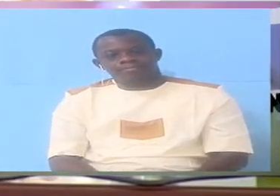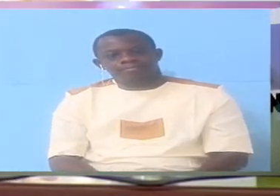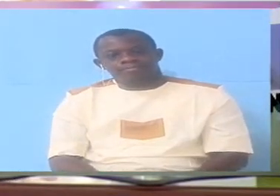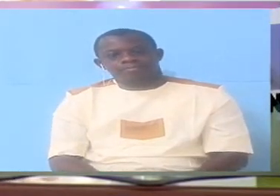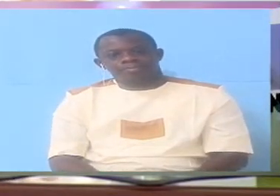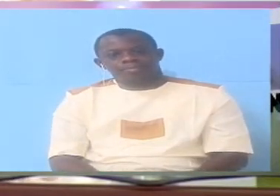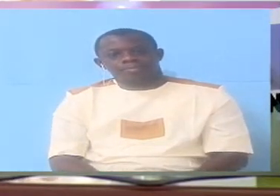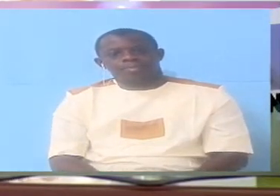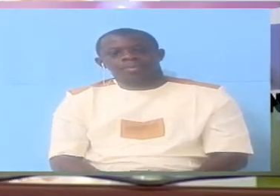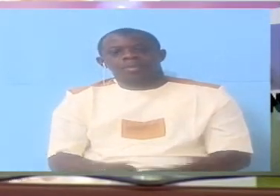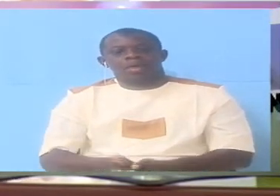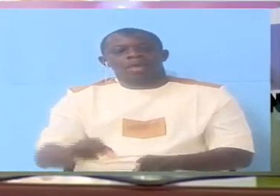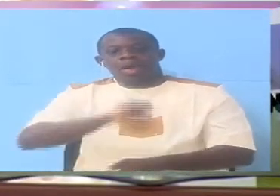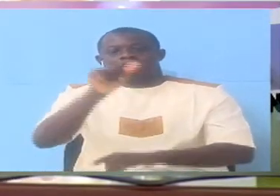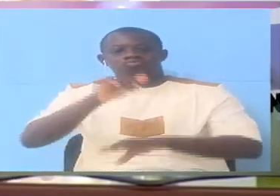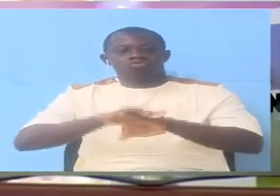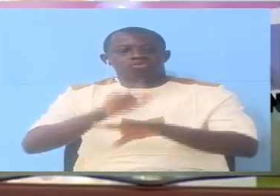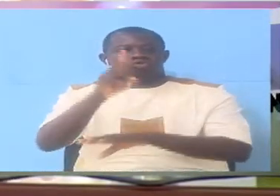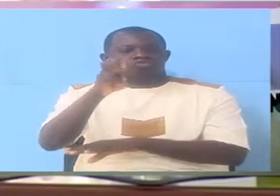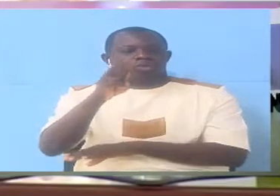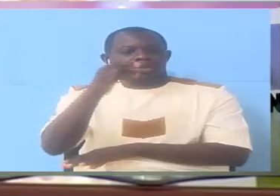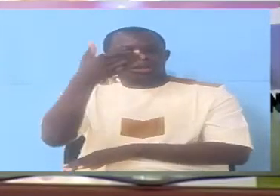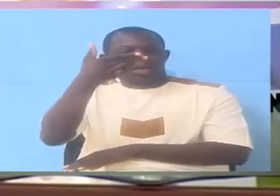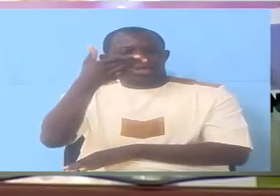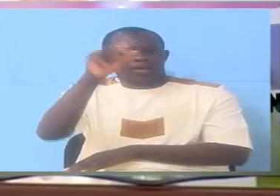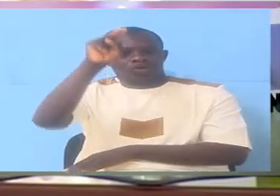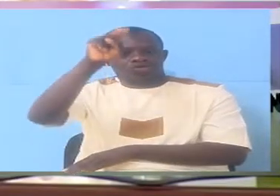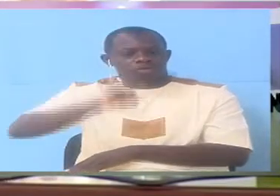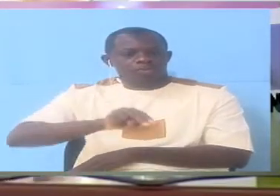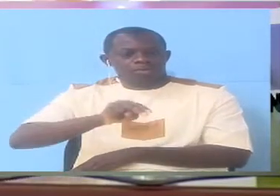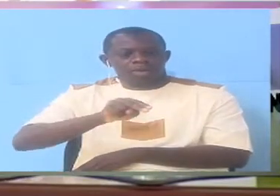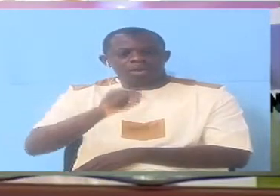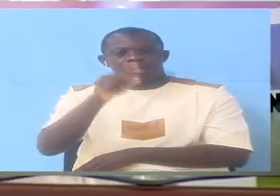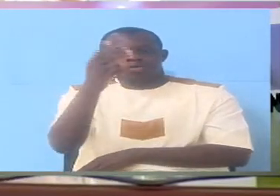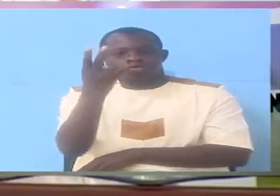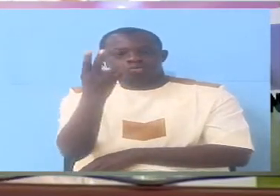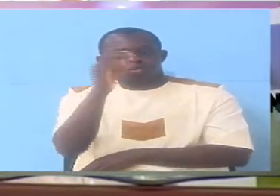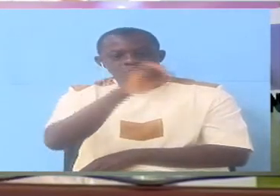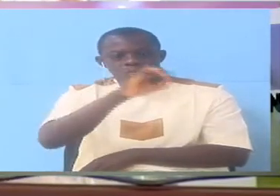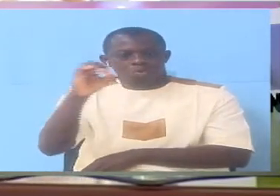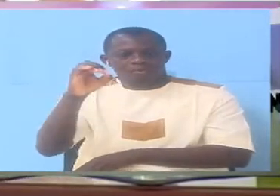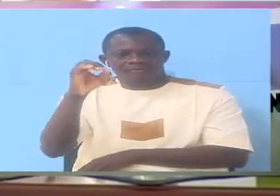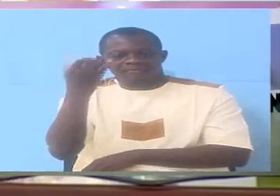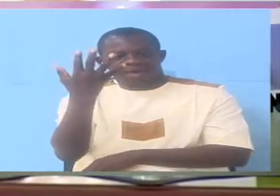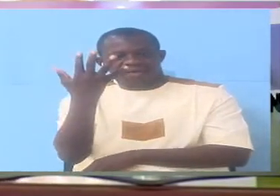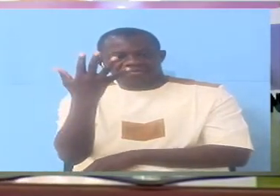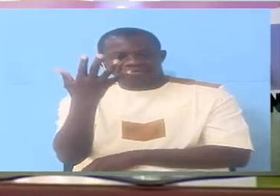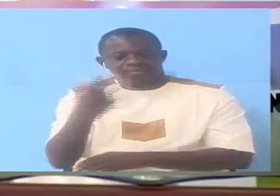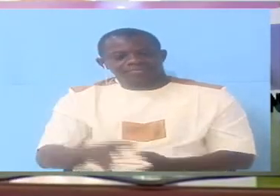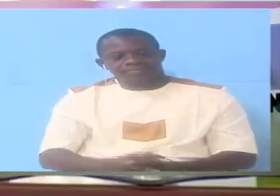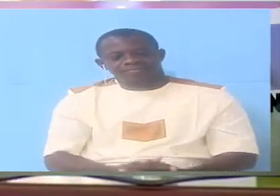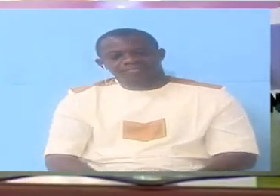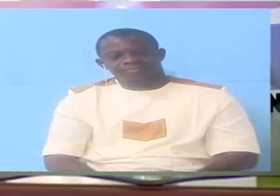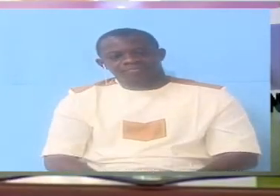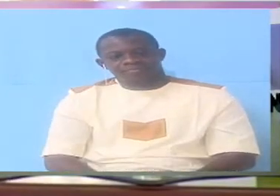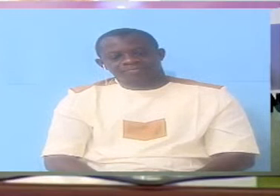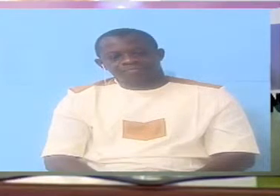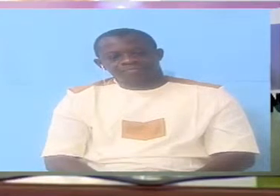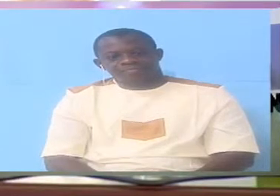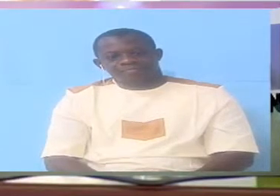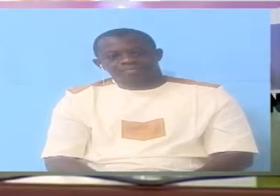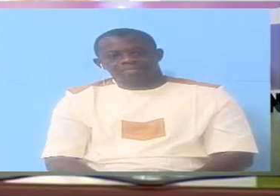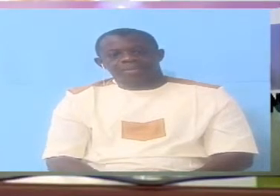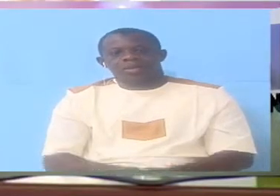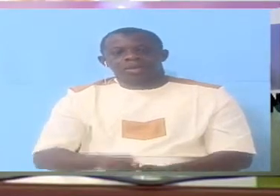And on the 29th November 2005, 29 ñaar fukki fan ak juróom ñeneen weeri November